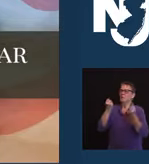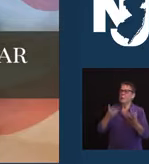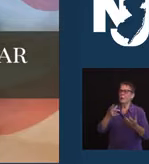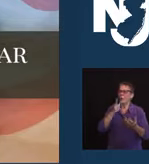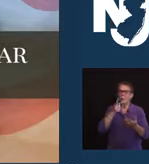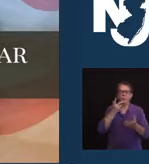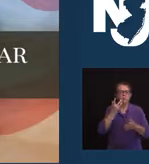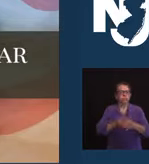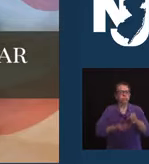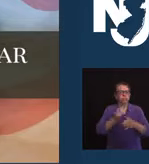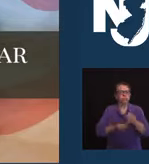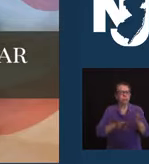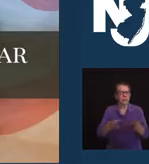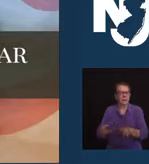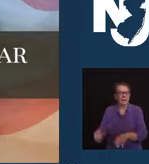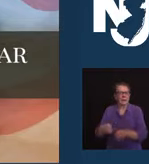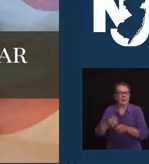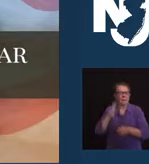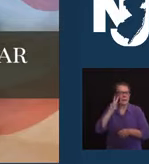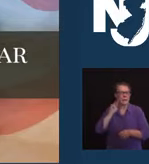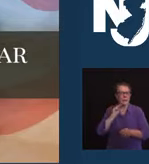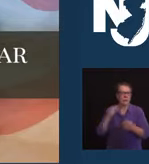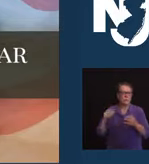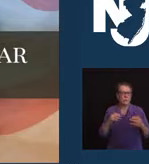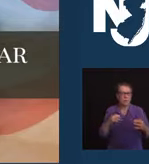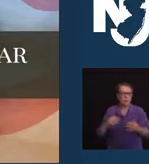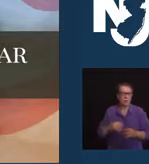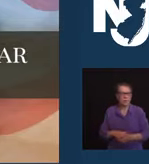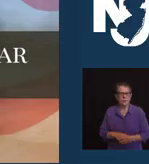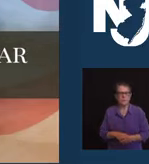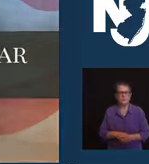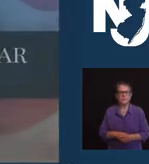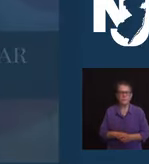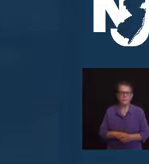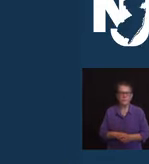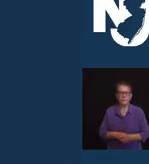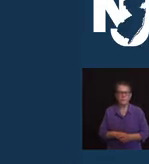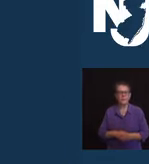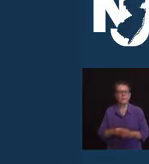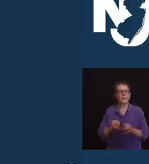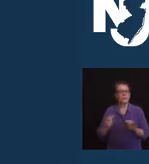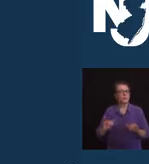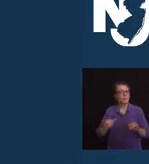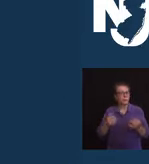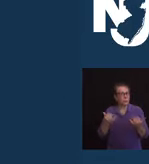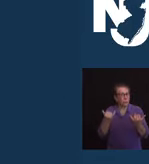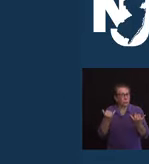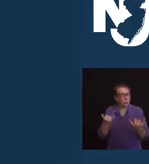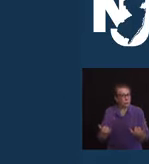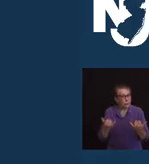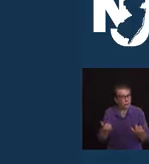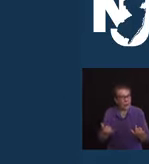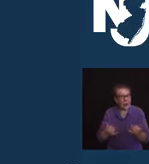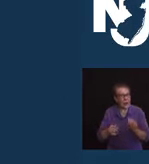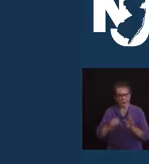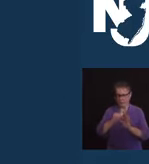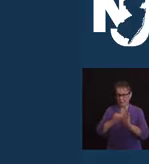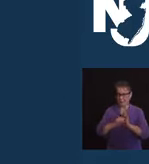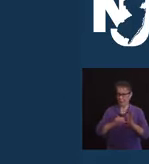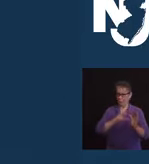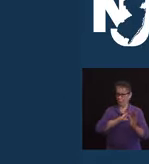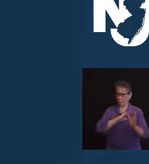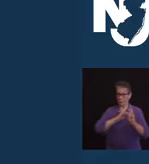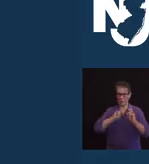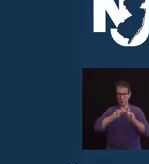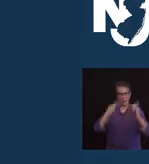On a happier or less solemn note, I should say, today also marks the 100th anniversary of the founding of